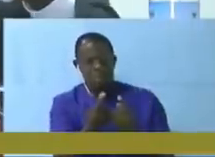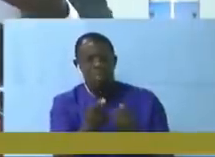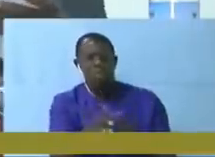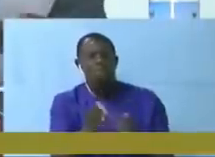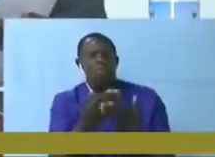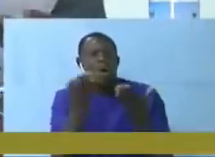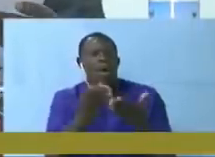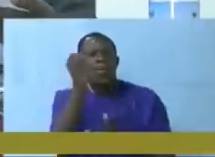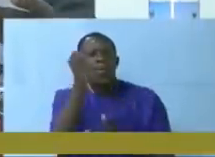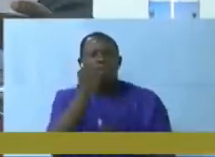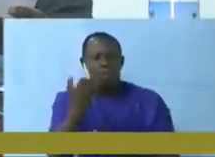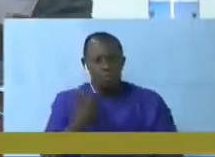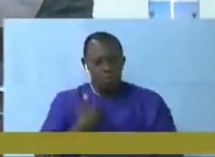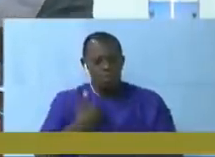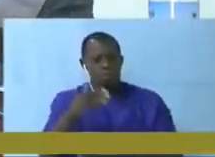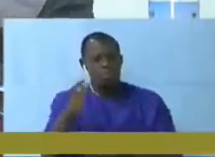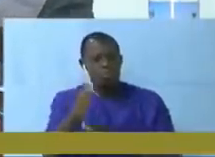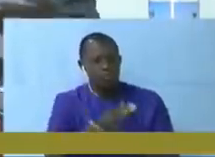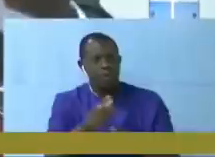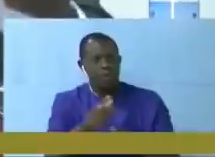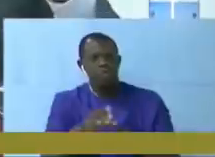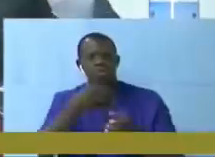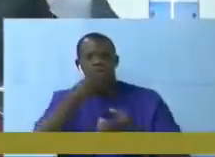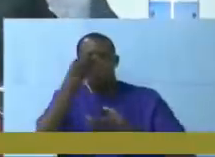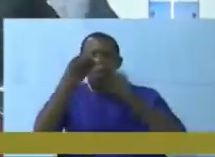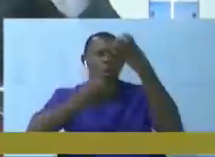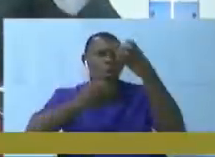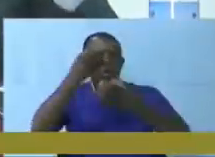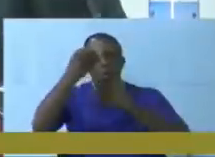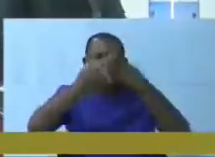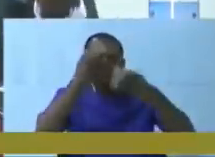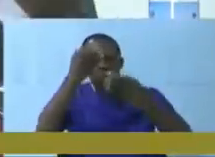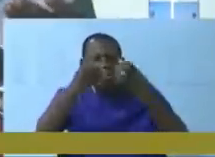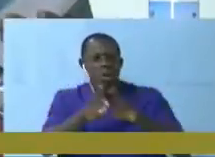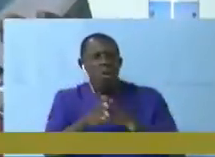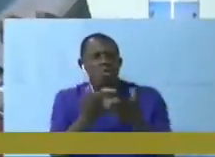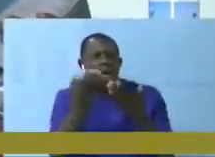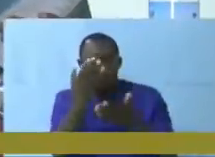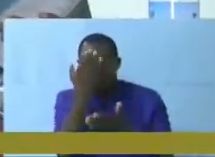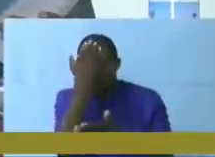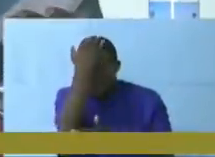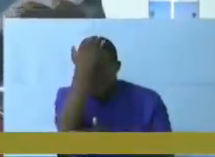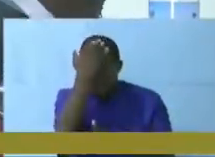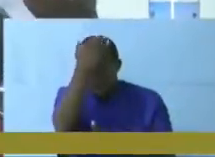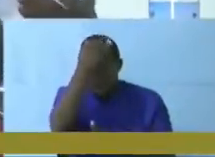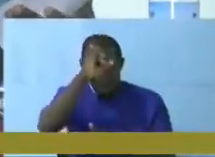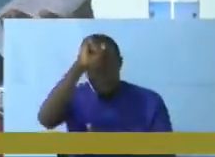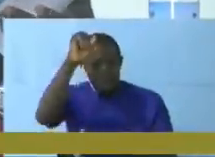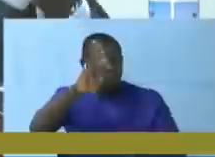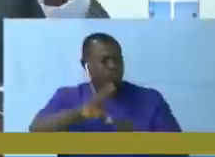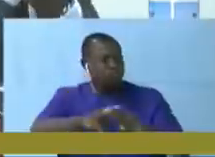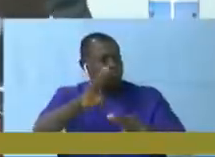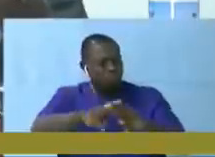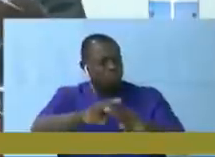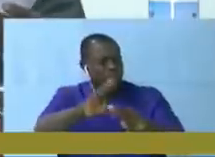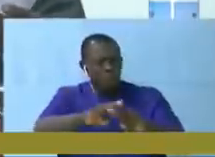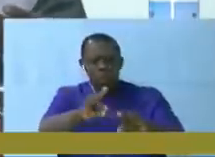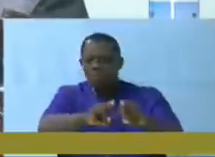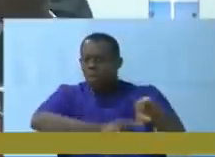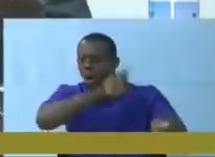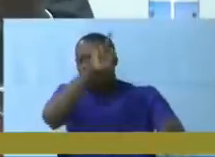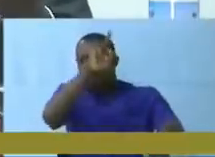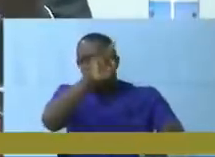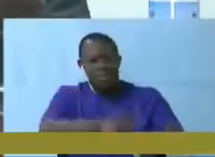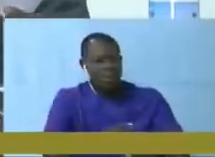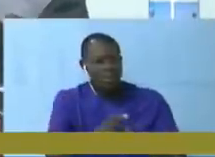we the people were protesting that Jawara has overstayed. He has been there for 30